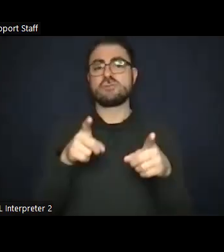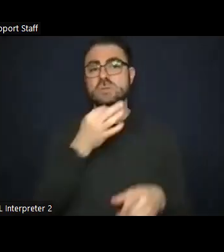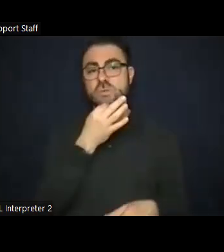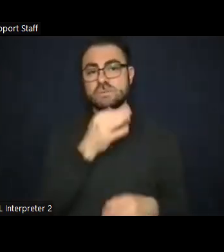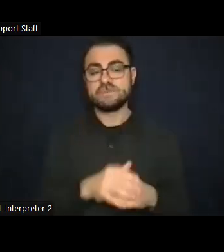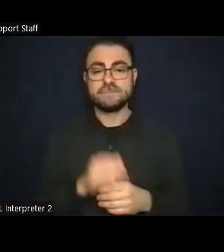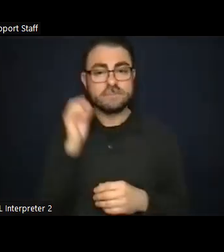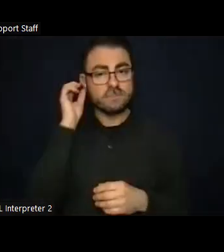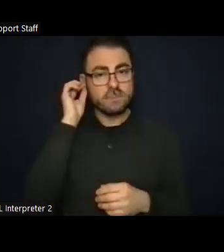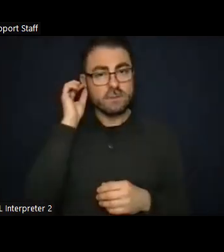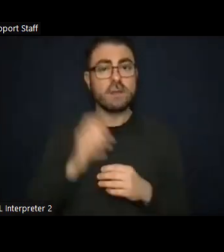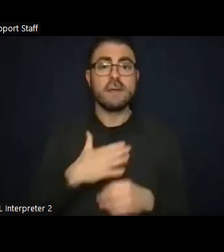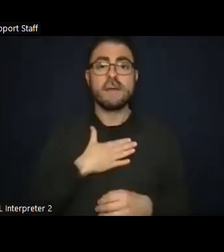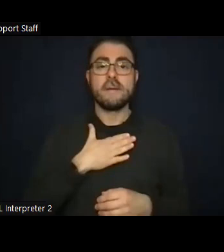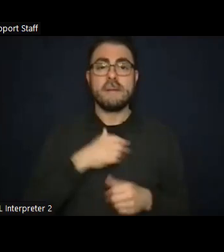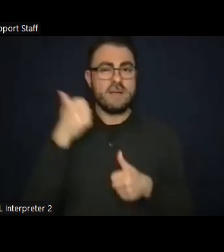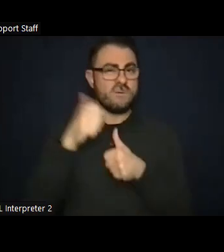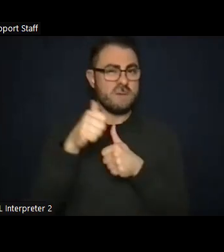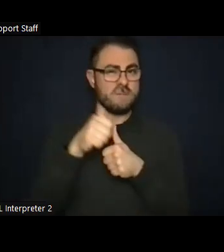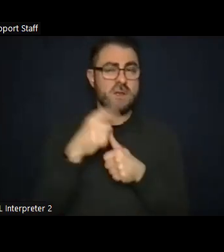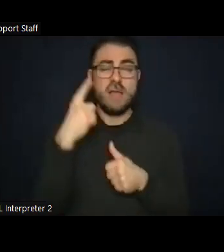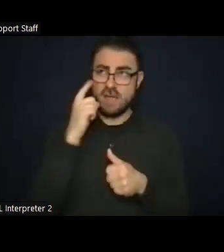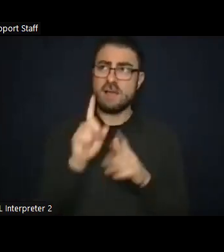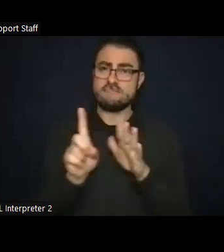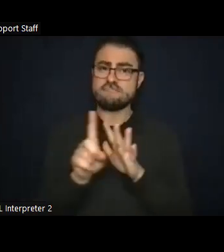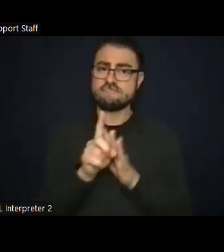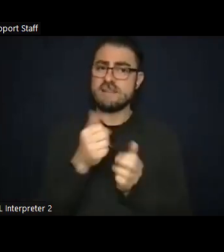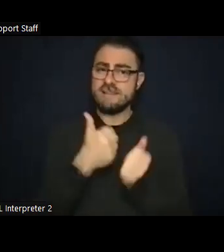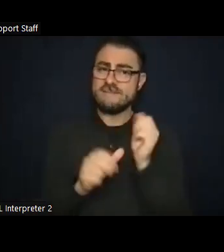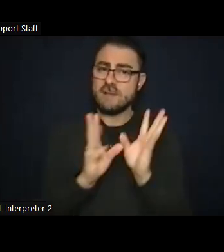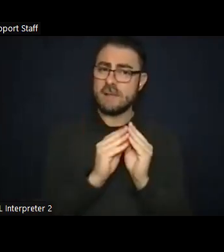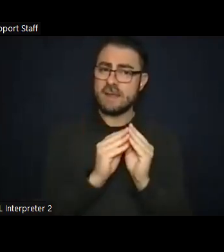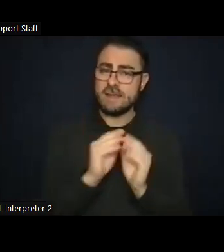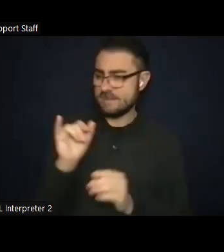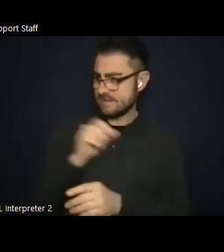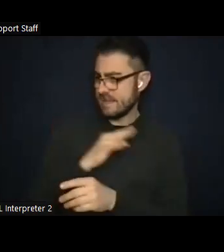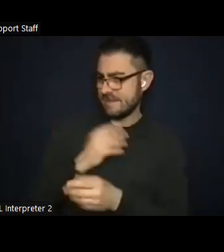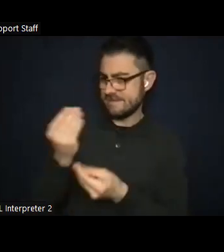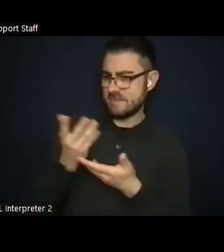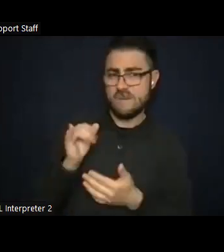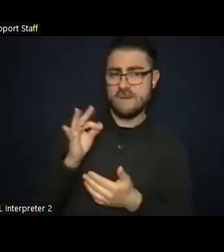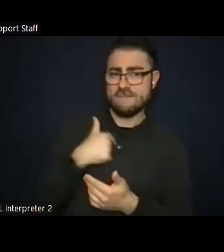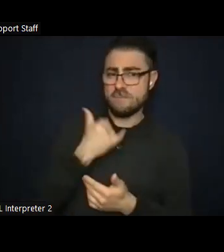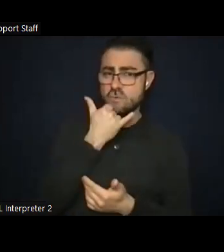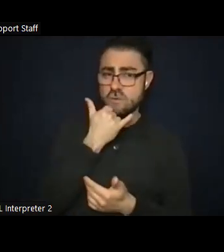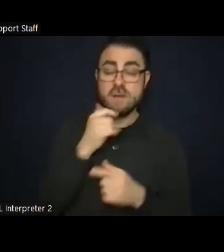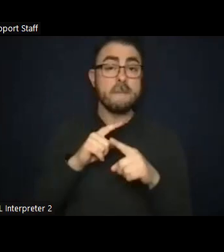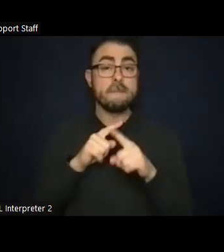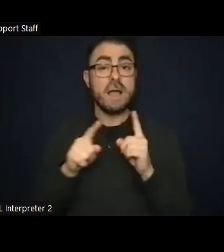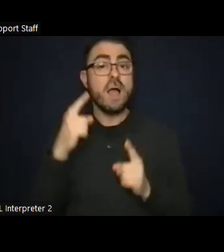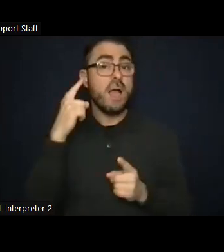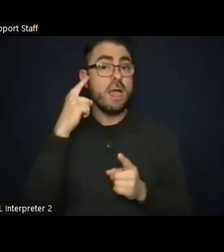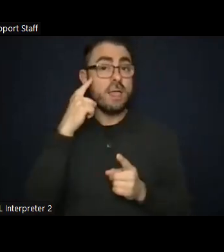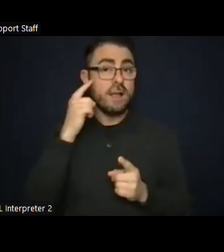My recollection, and I think I've been at every meeting, I think staff could correct me if I'm wrong, of this commission, that I've